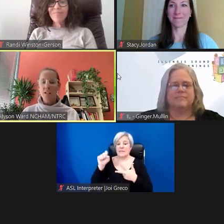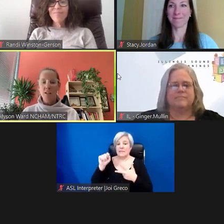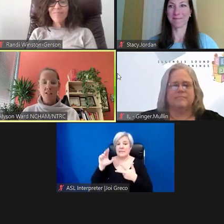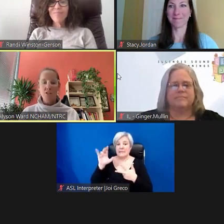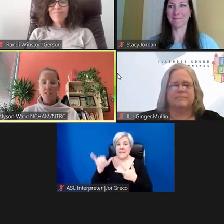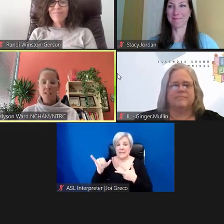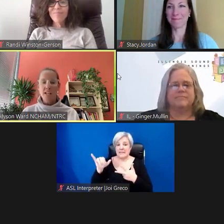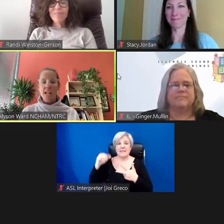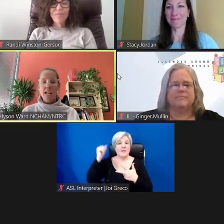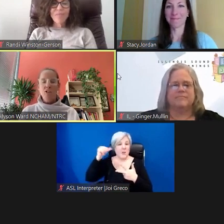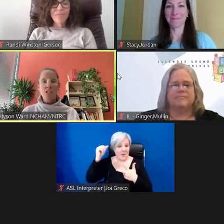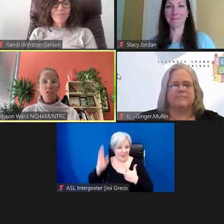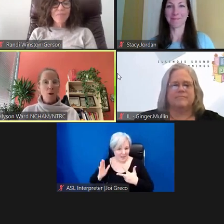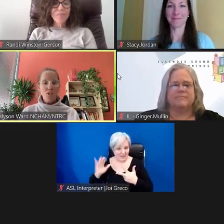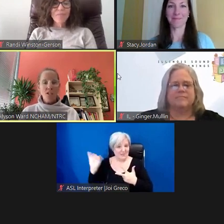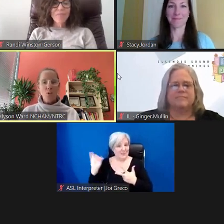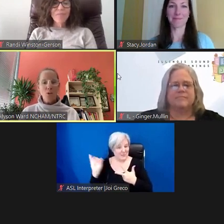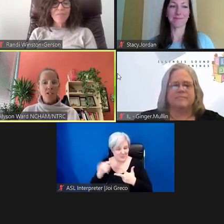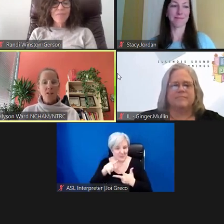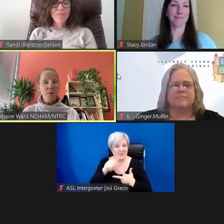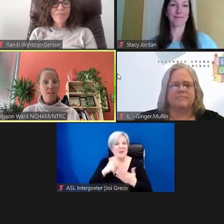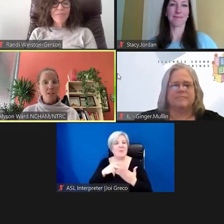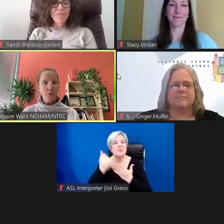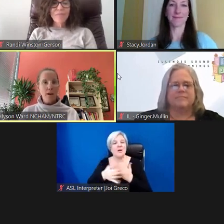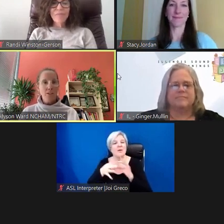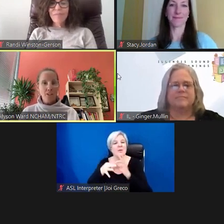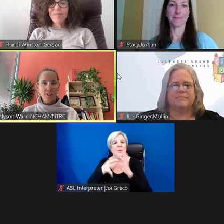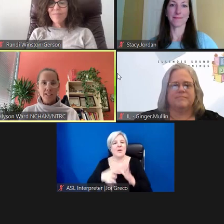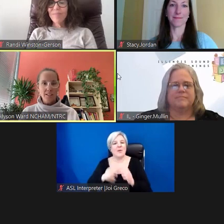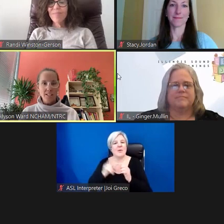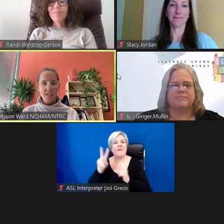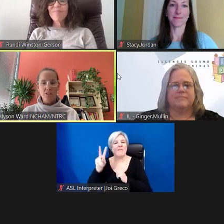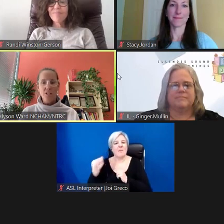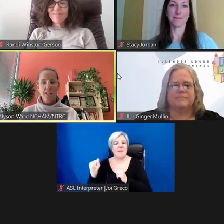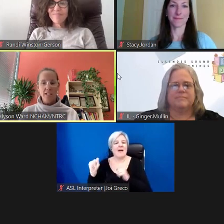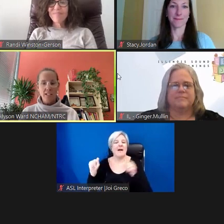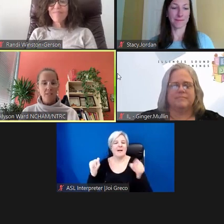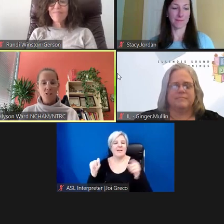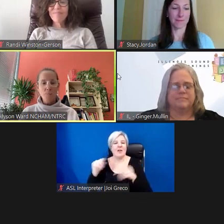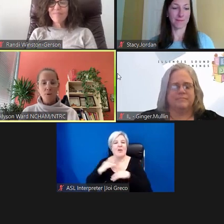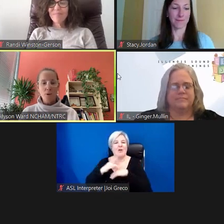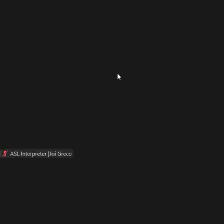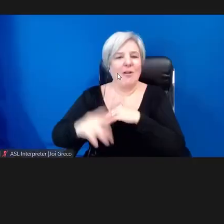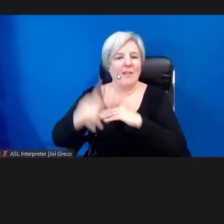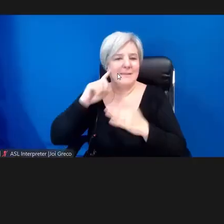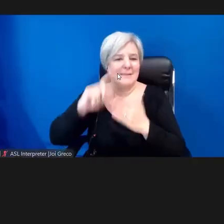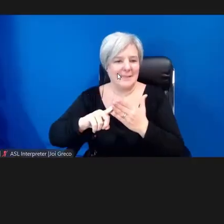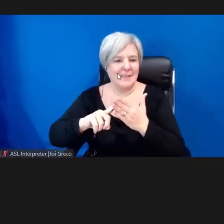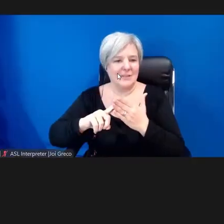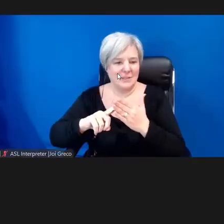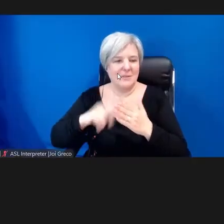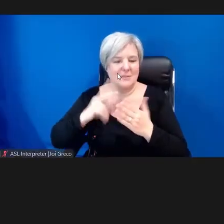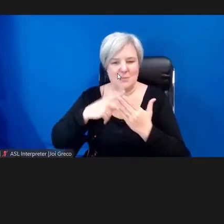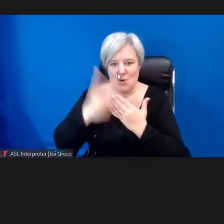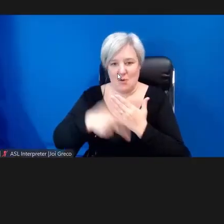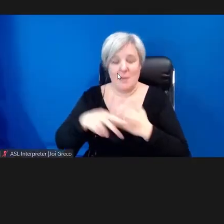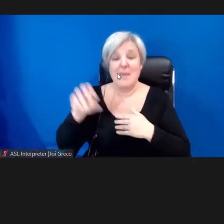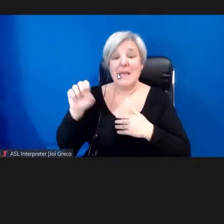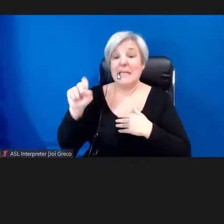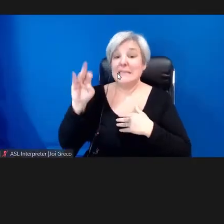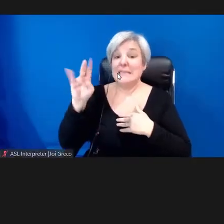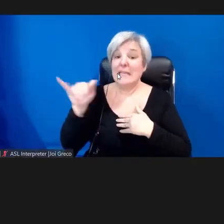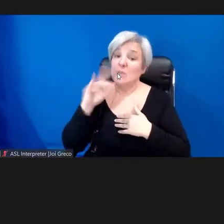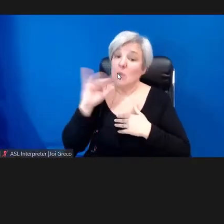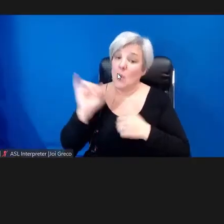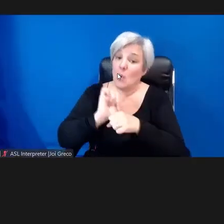also an audiologist, and she's a project coordinator with the Vermont Early Hearing Detection and Intervention Program. And Stacy has also worked